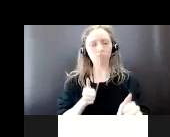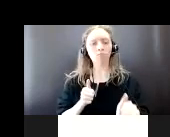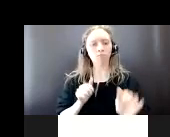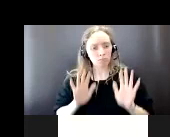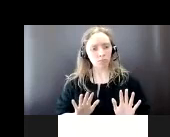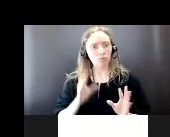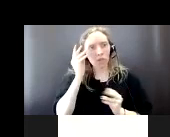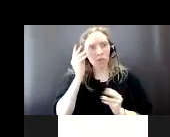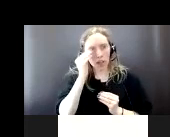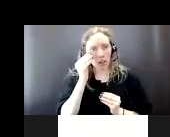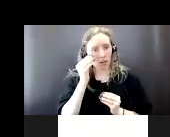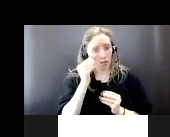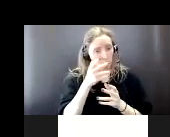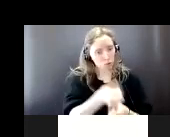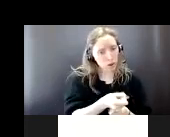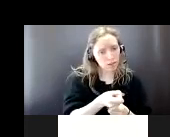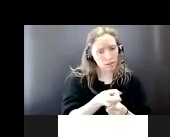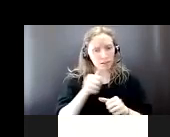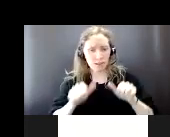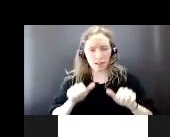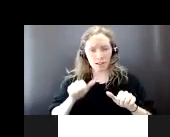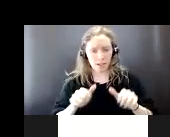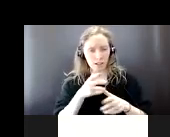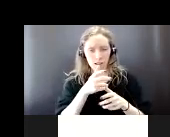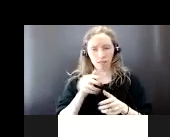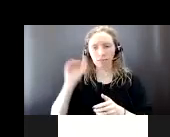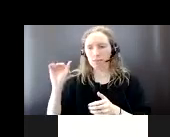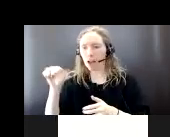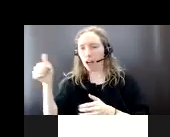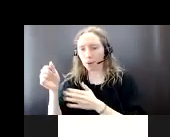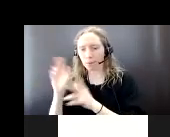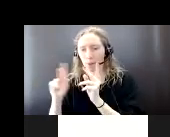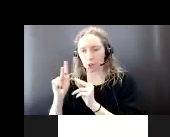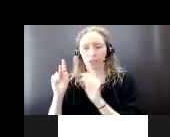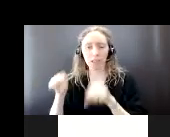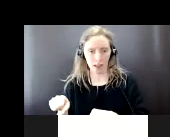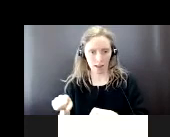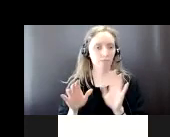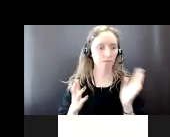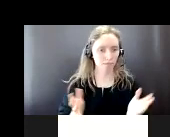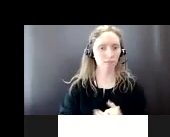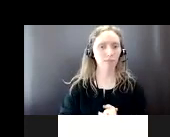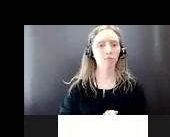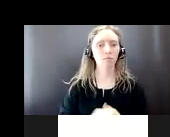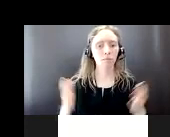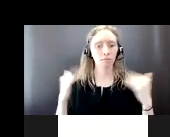So fraud initiated on social networks. This is probably the quickest growing